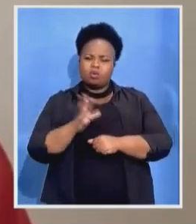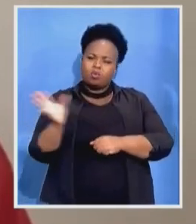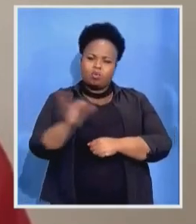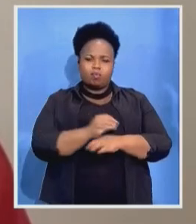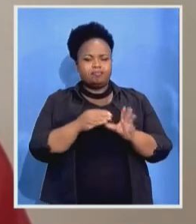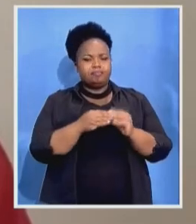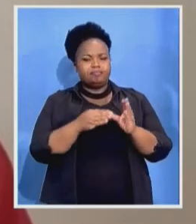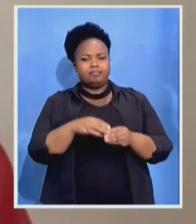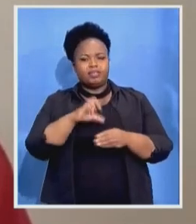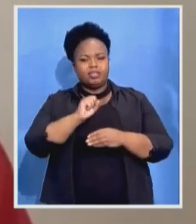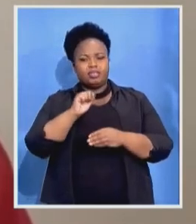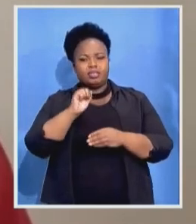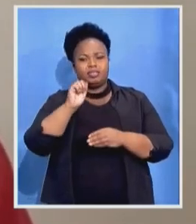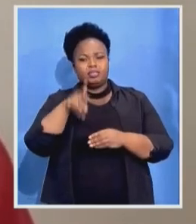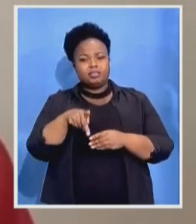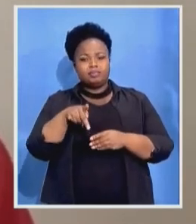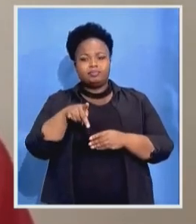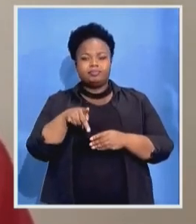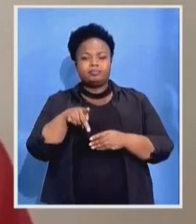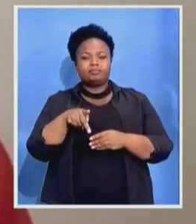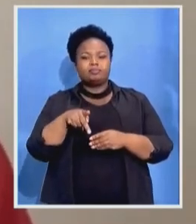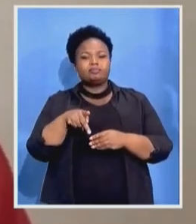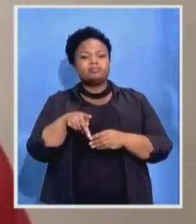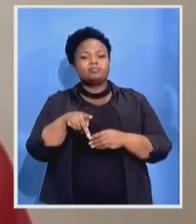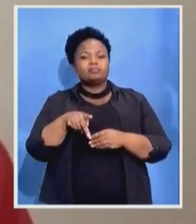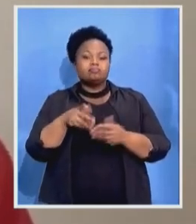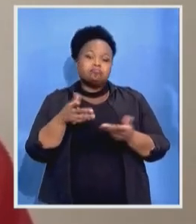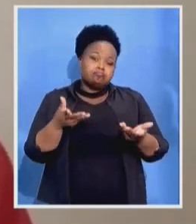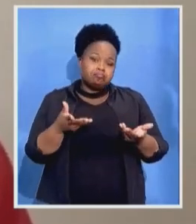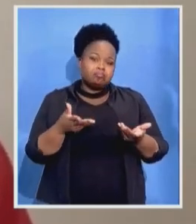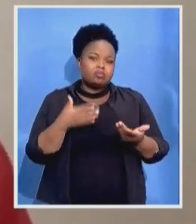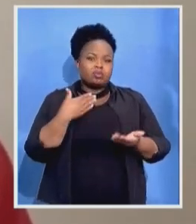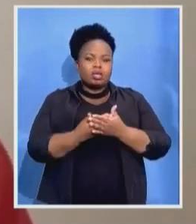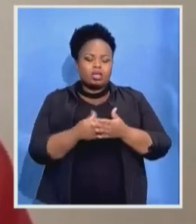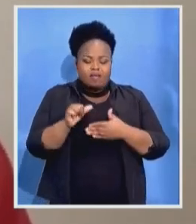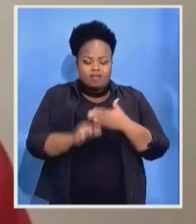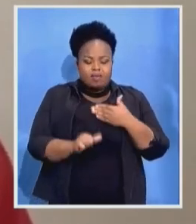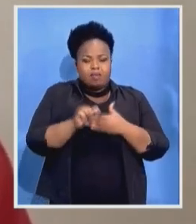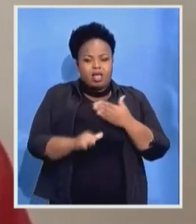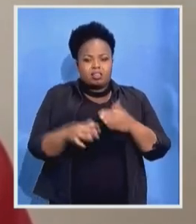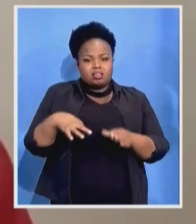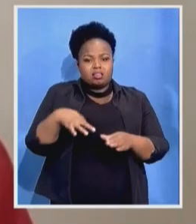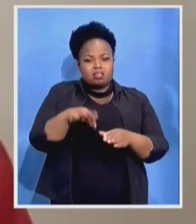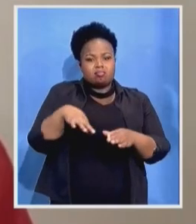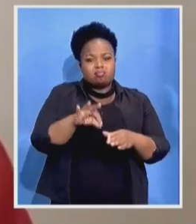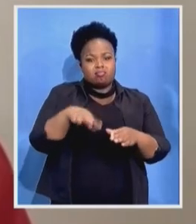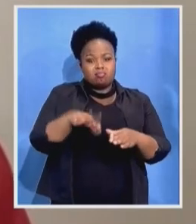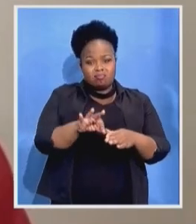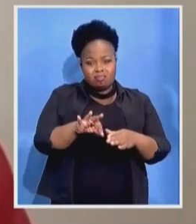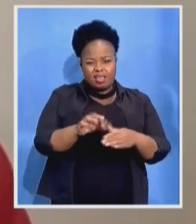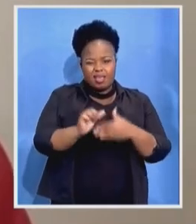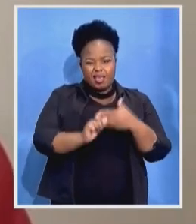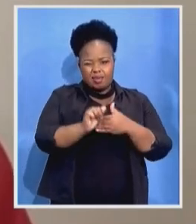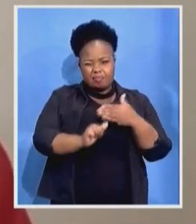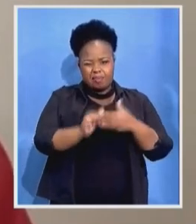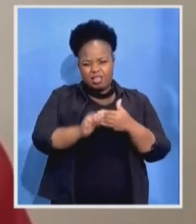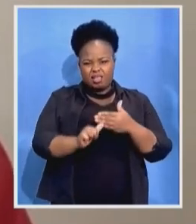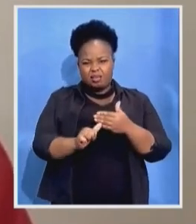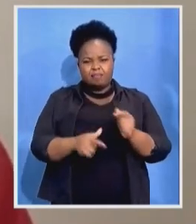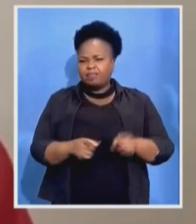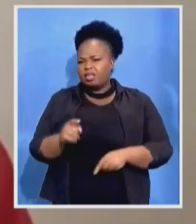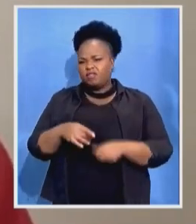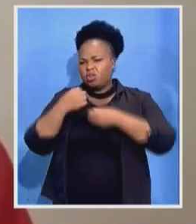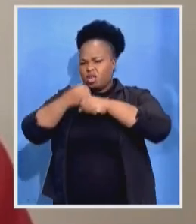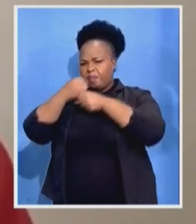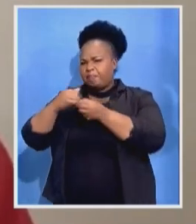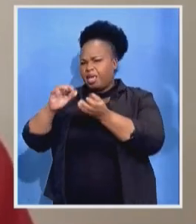make a monthly contribution on their own. This is separate from our debit order campaign, people who have signed to